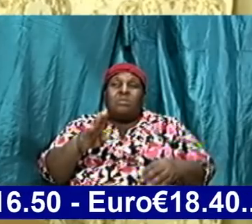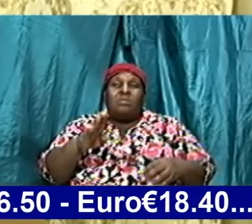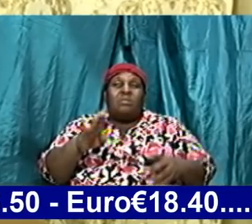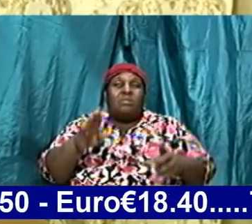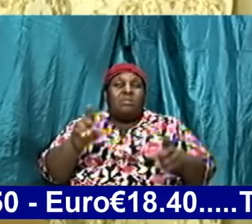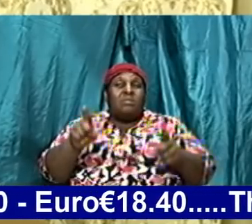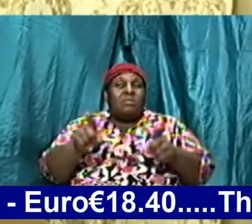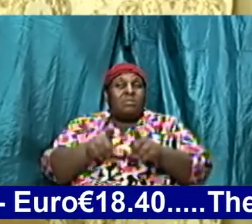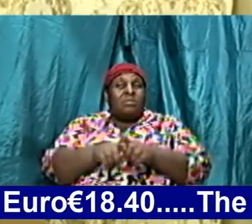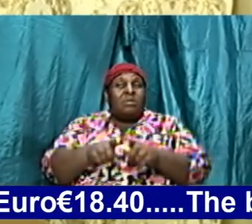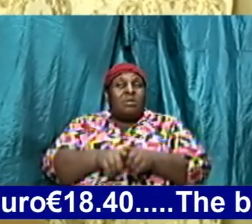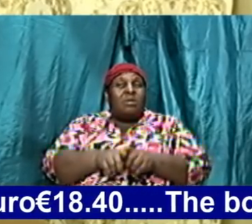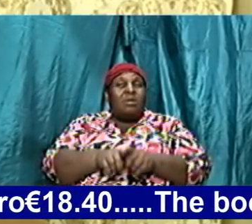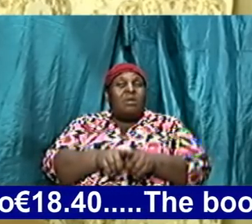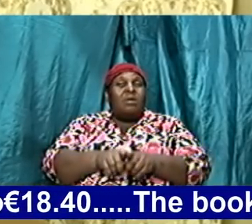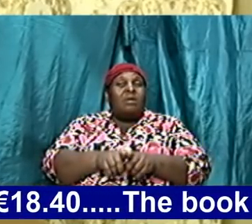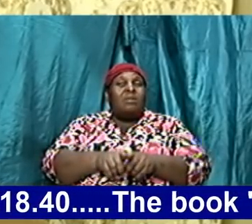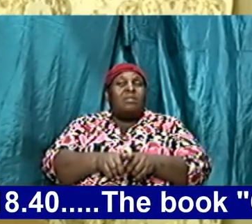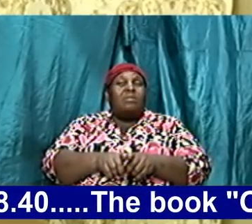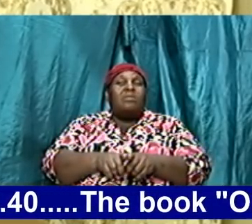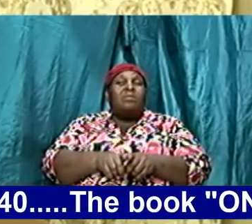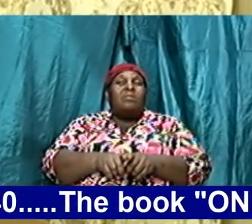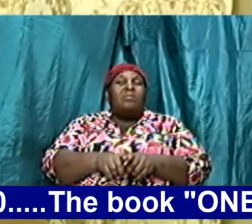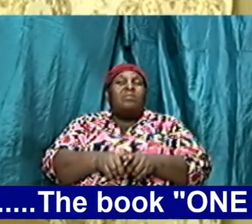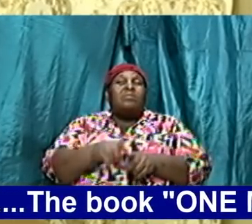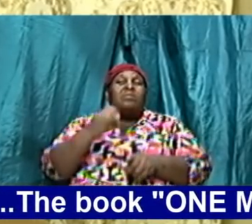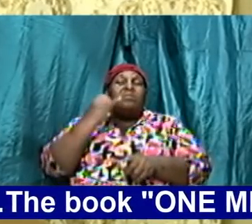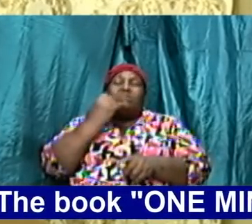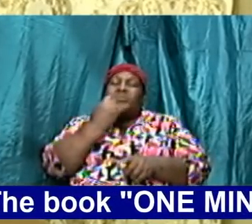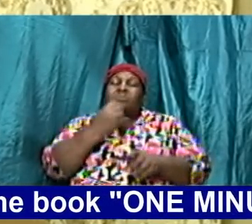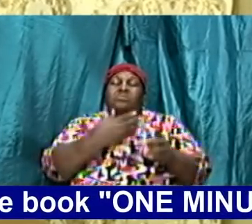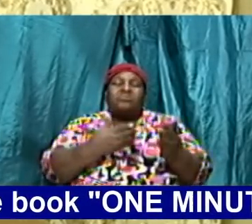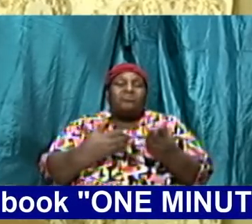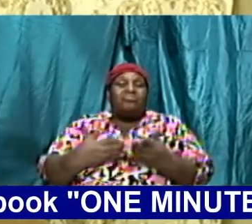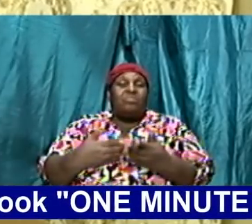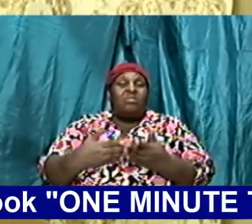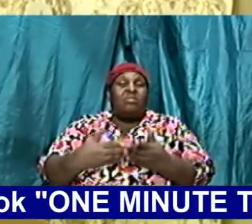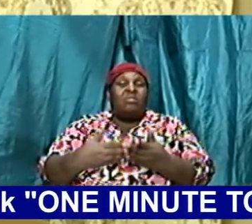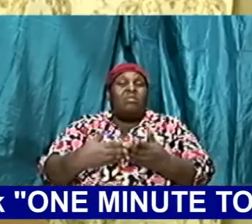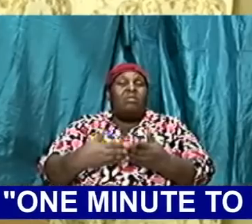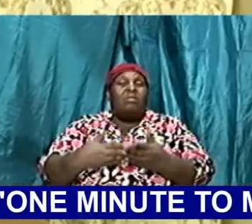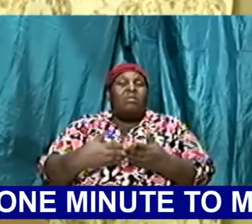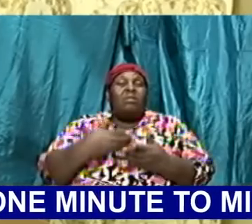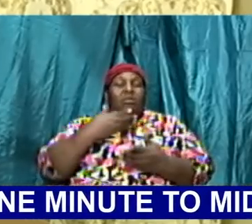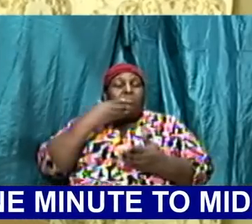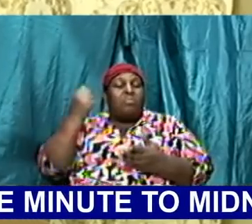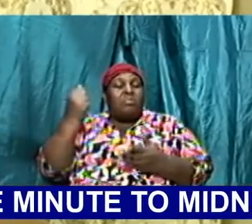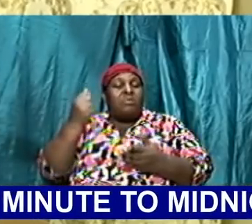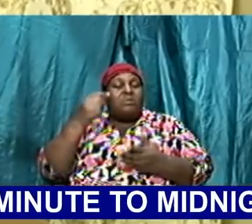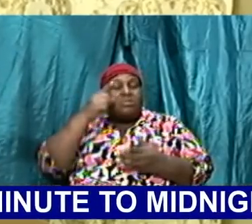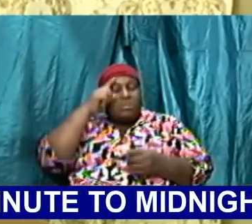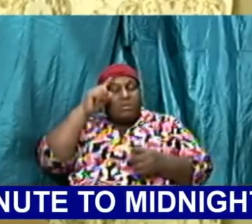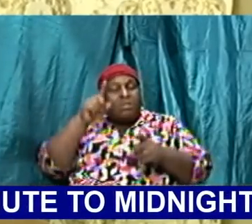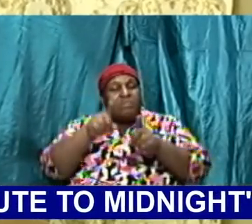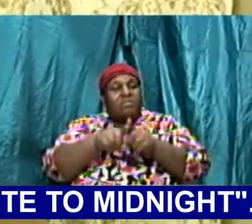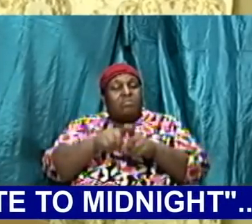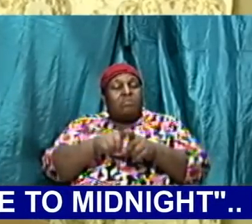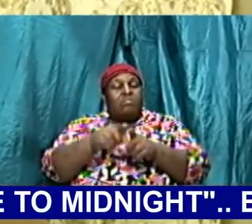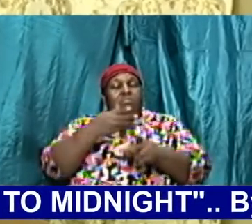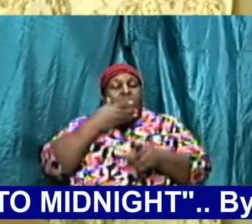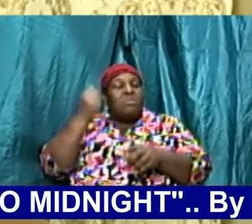of Moses. No, we have better things under God. So let us stay in our better covenant with a better